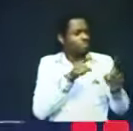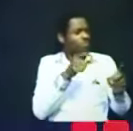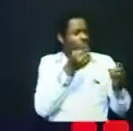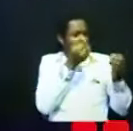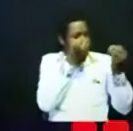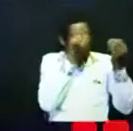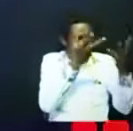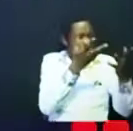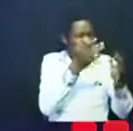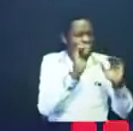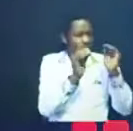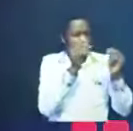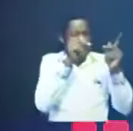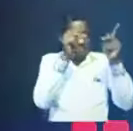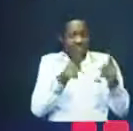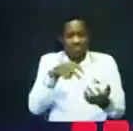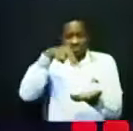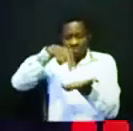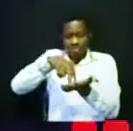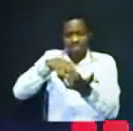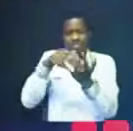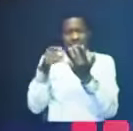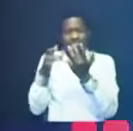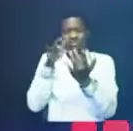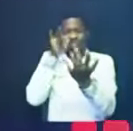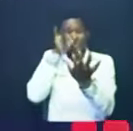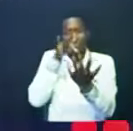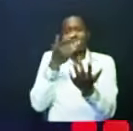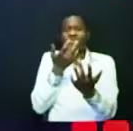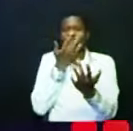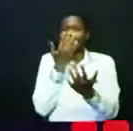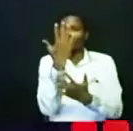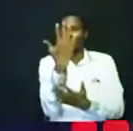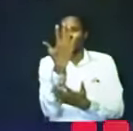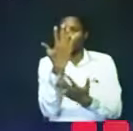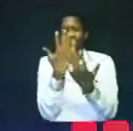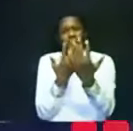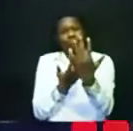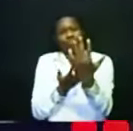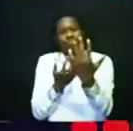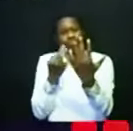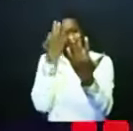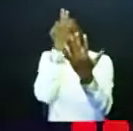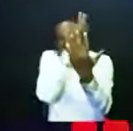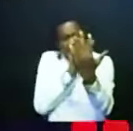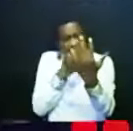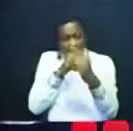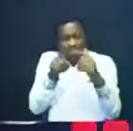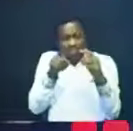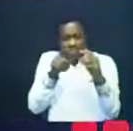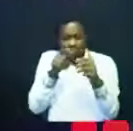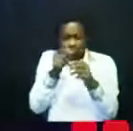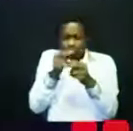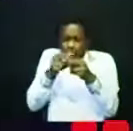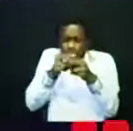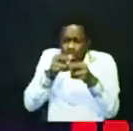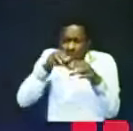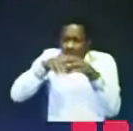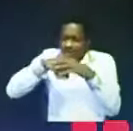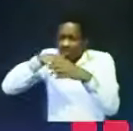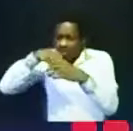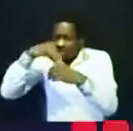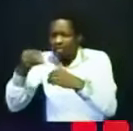suman atwehwe mu na hwe ofri hoko a na ne wura fi said ya na. But whoever